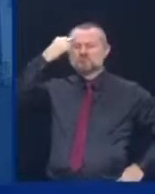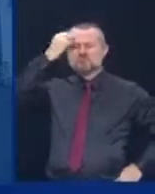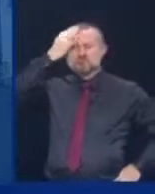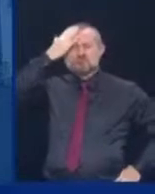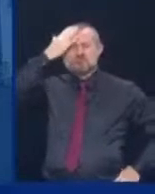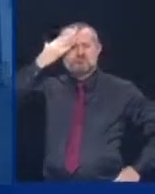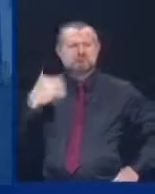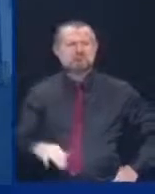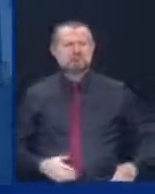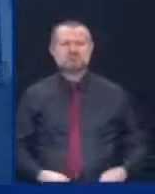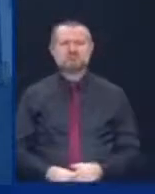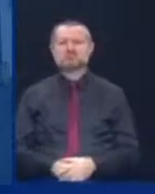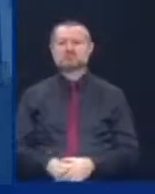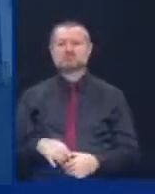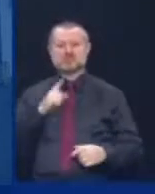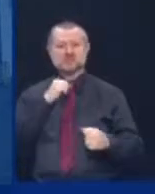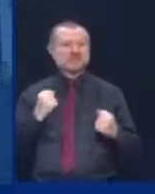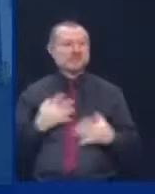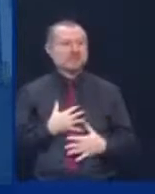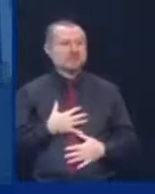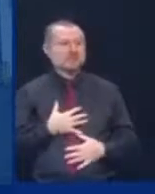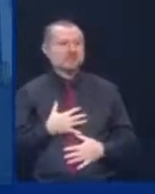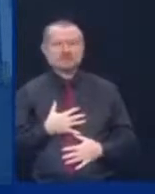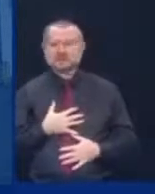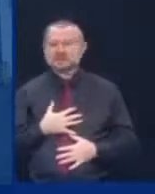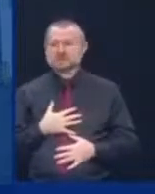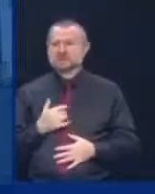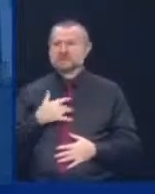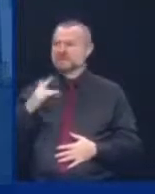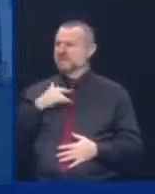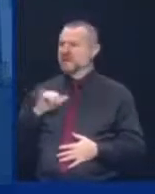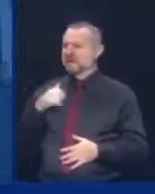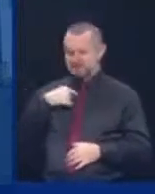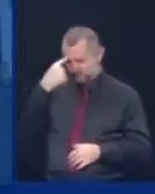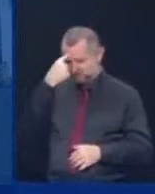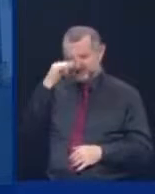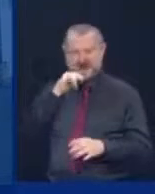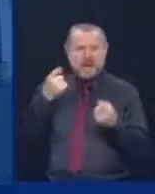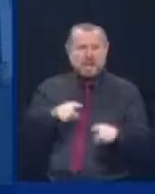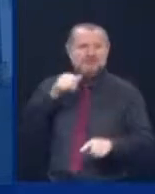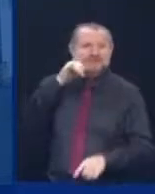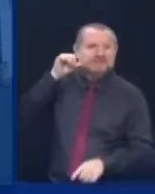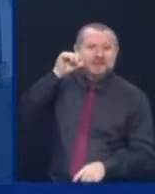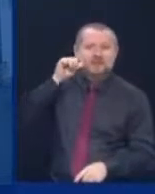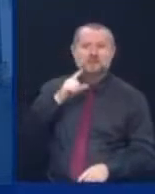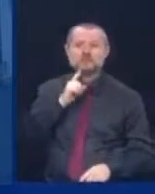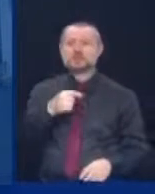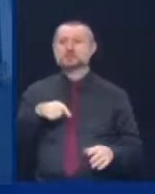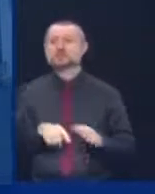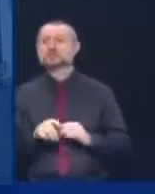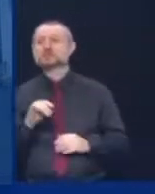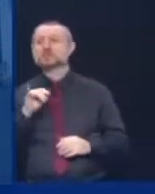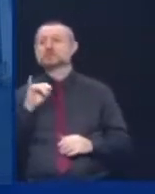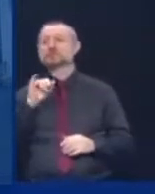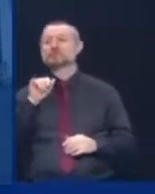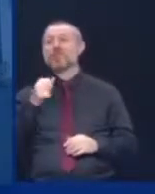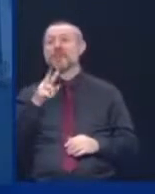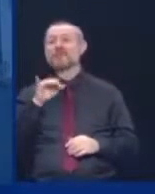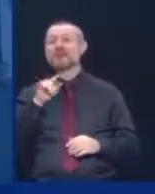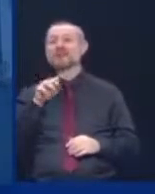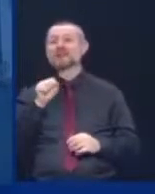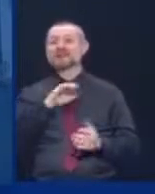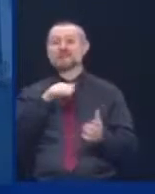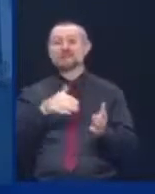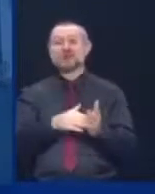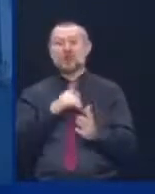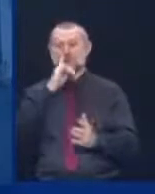It frightens me. I remember it like it was yesterday. Walking into the Javits Center, which looked like an